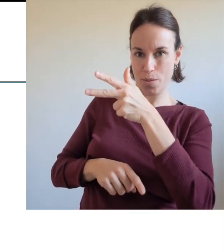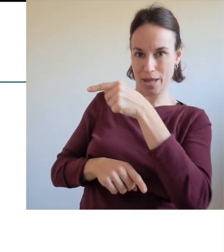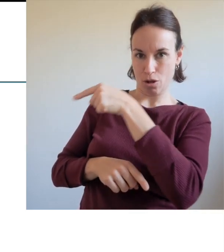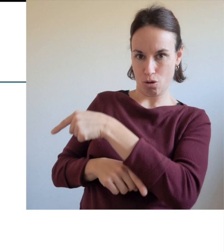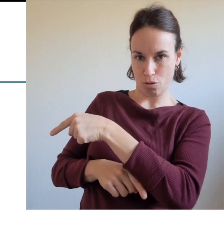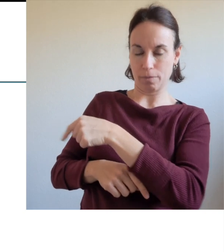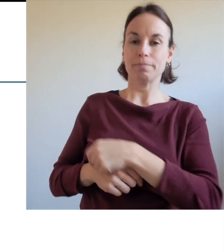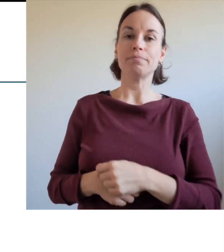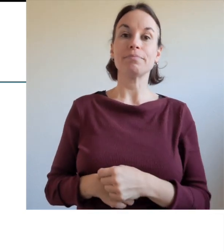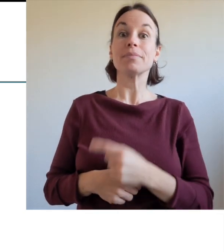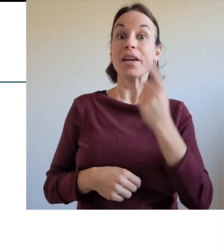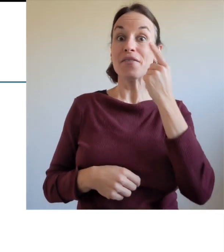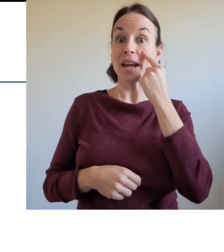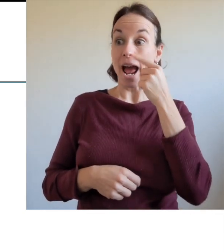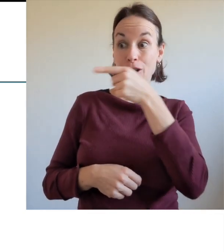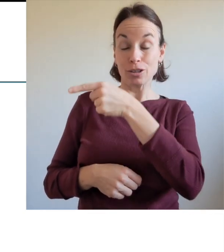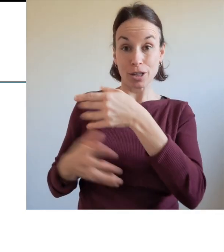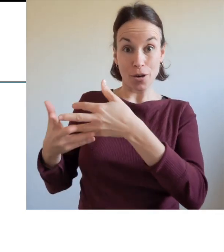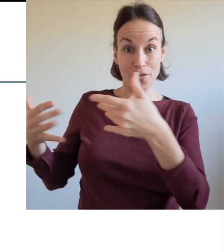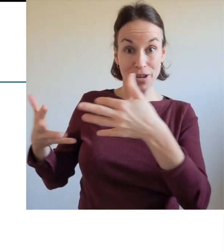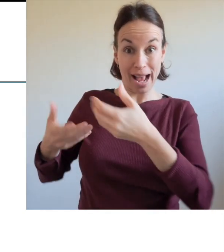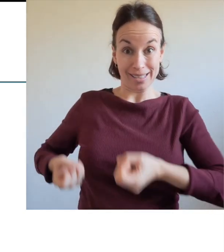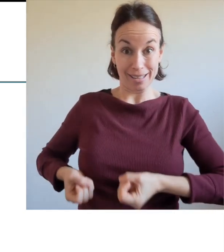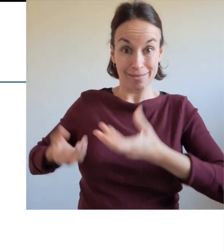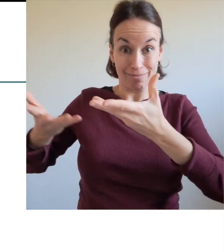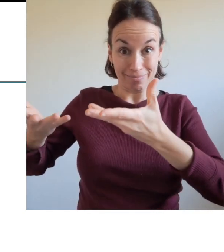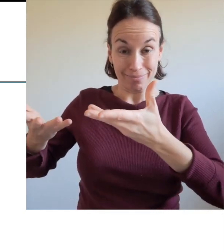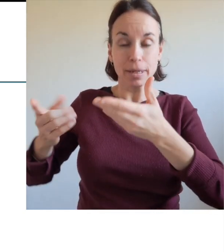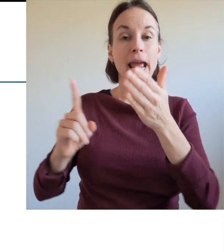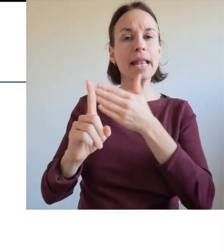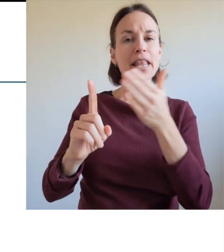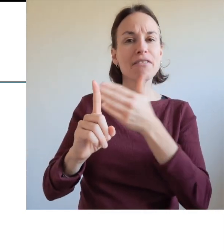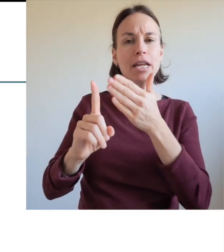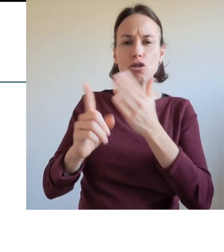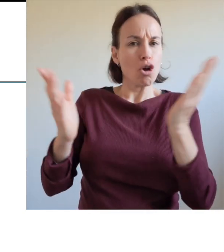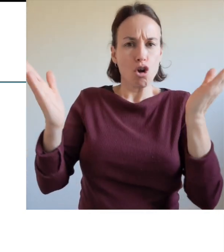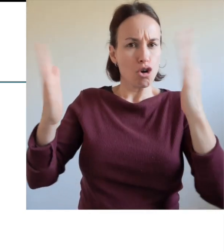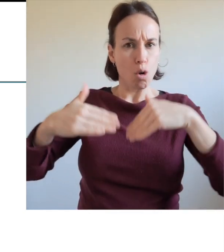which translates as, I don't know, they disappeared, they're gone.